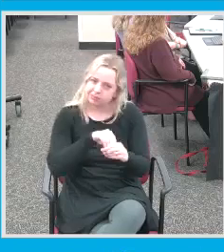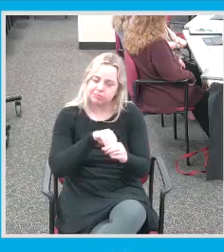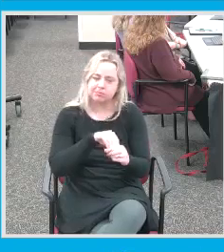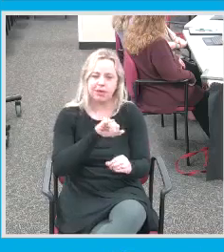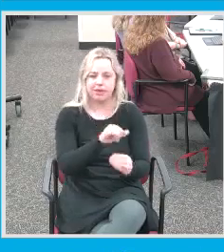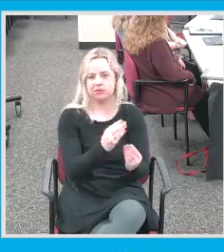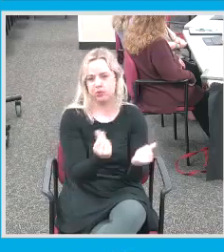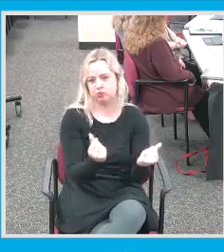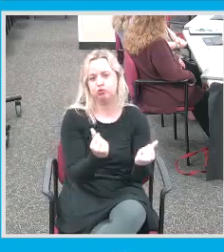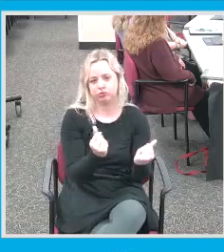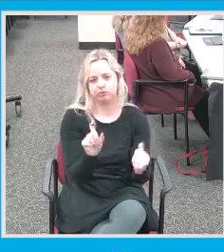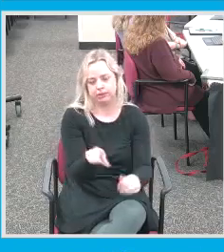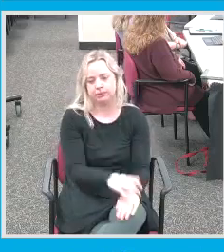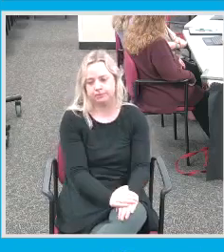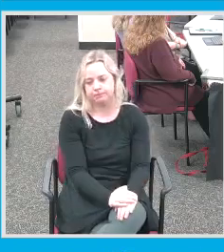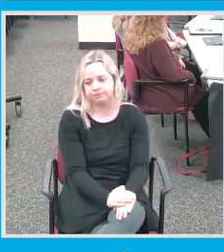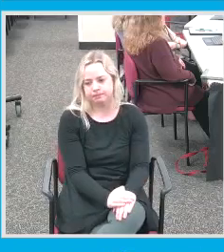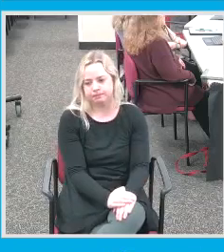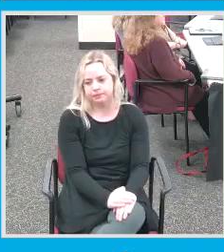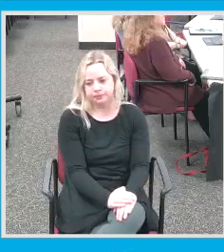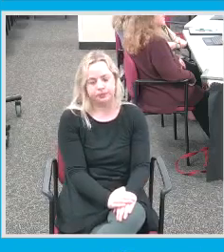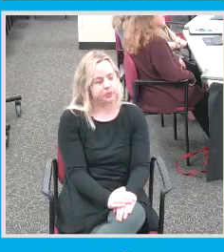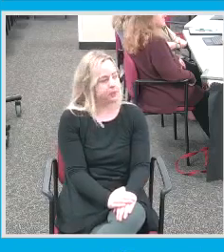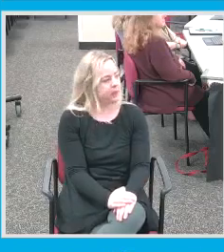suicide. Thank you.